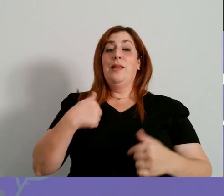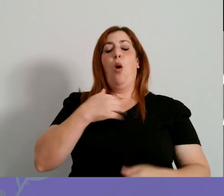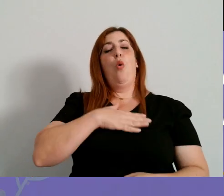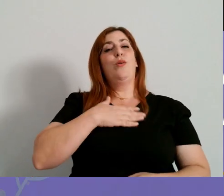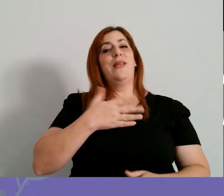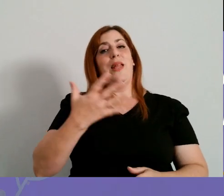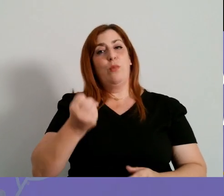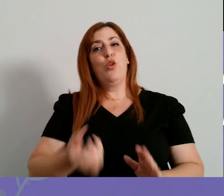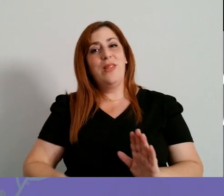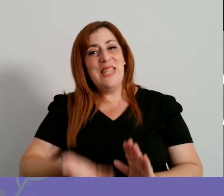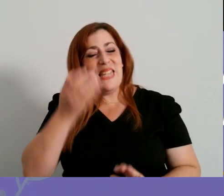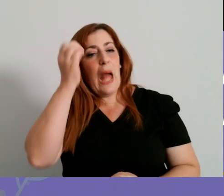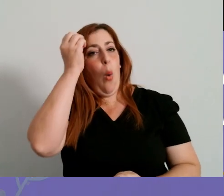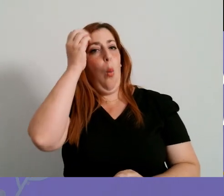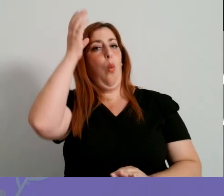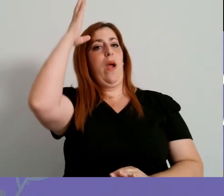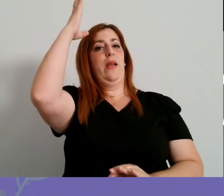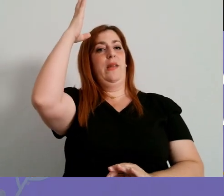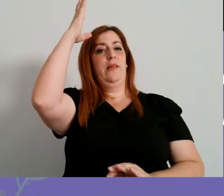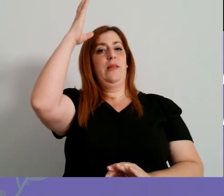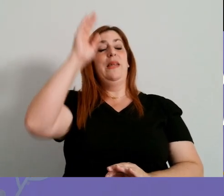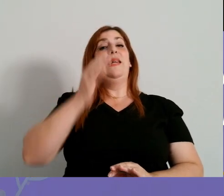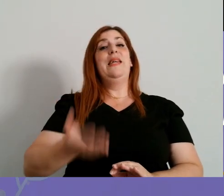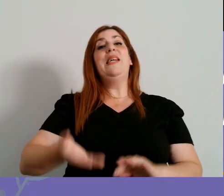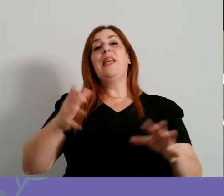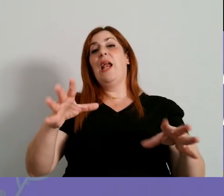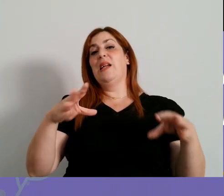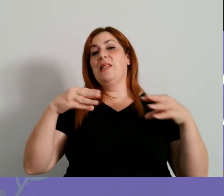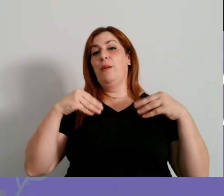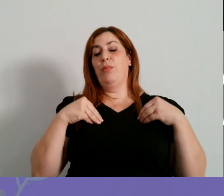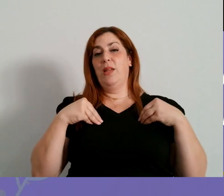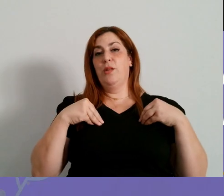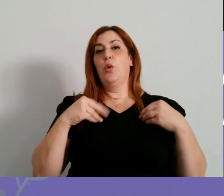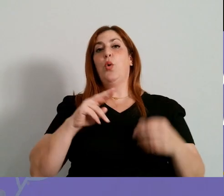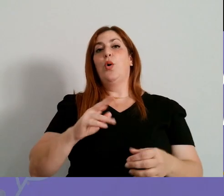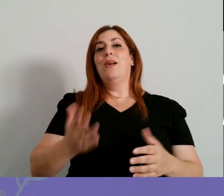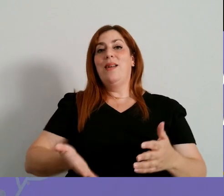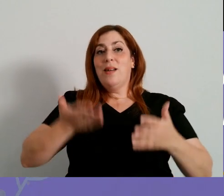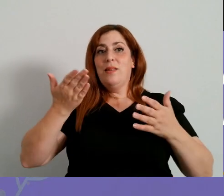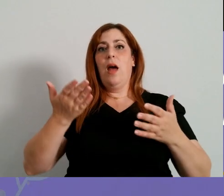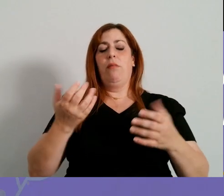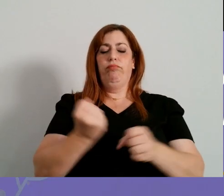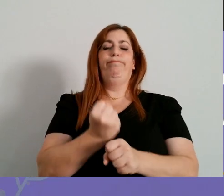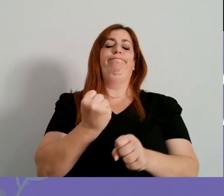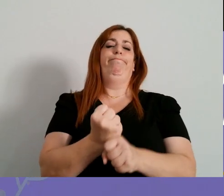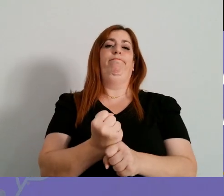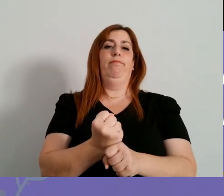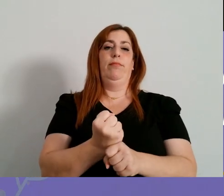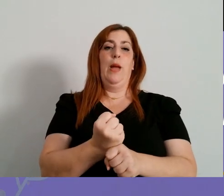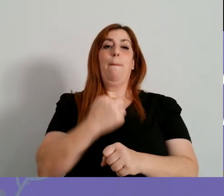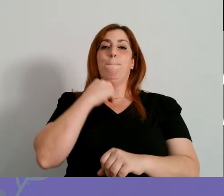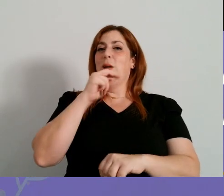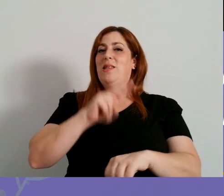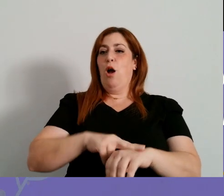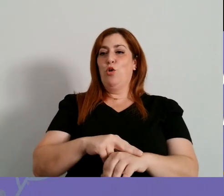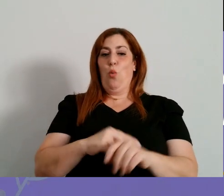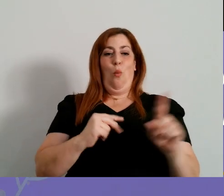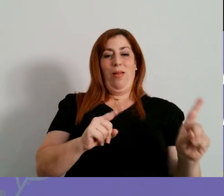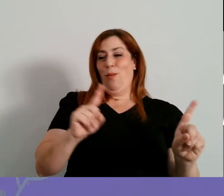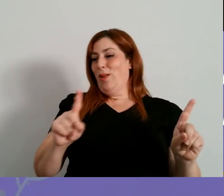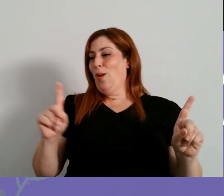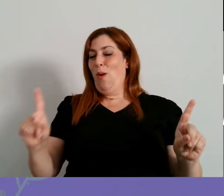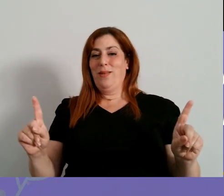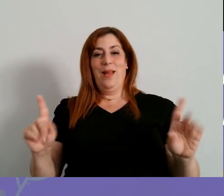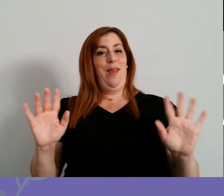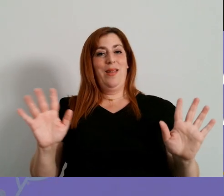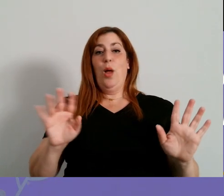more awareness, acceptance, and action. We cannot have just awareness, just acceptance, and just action, but